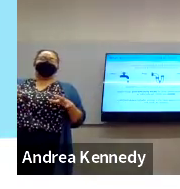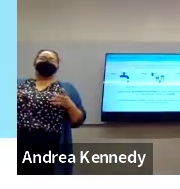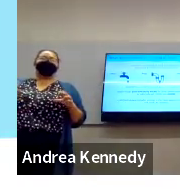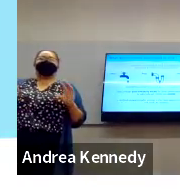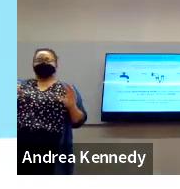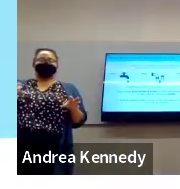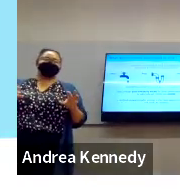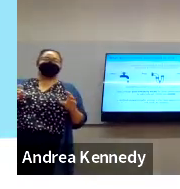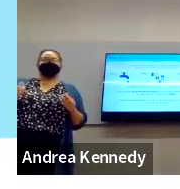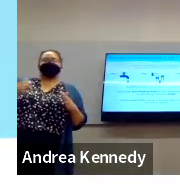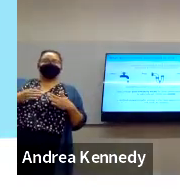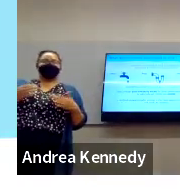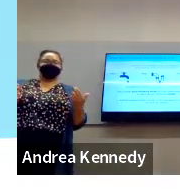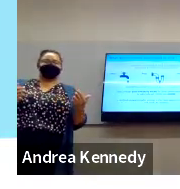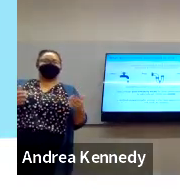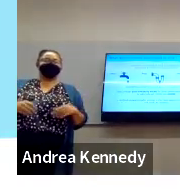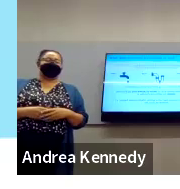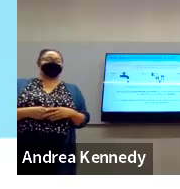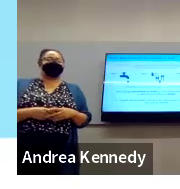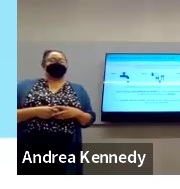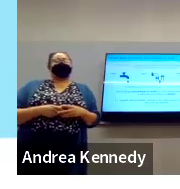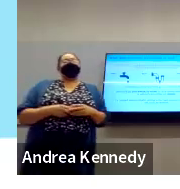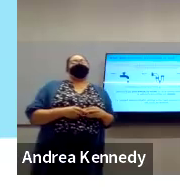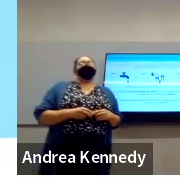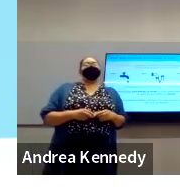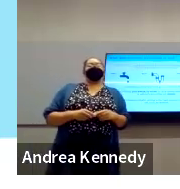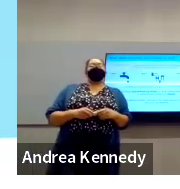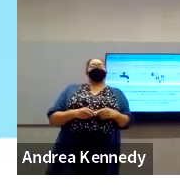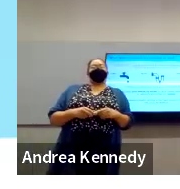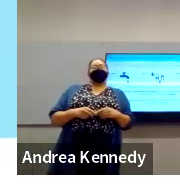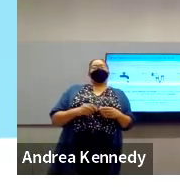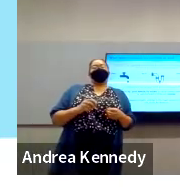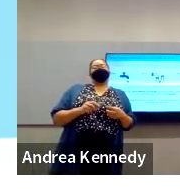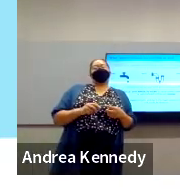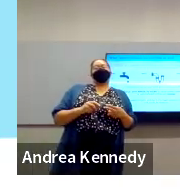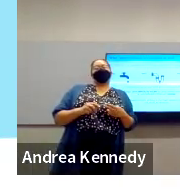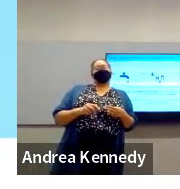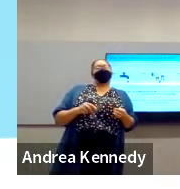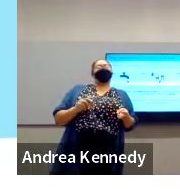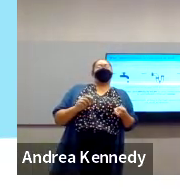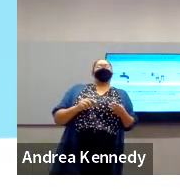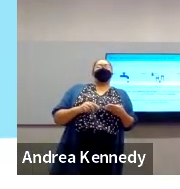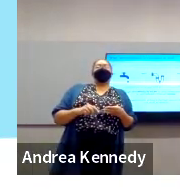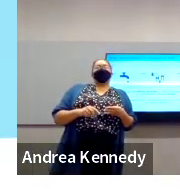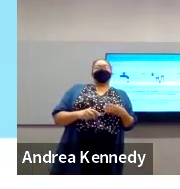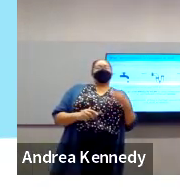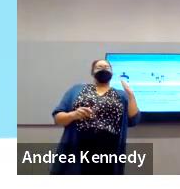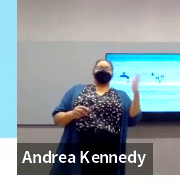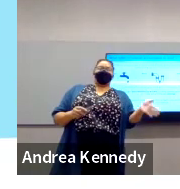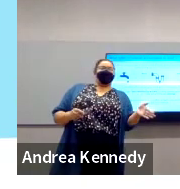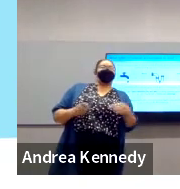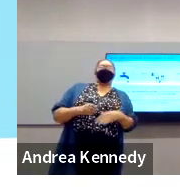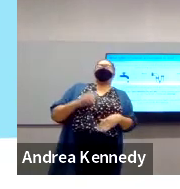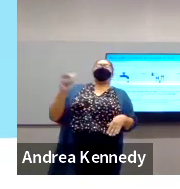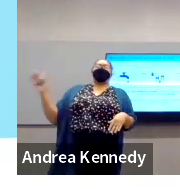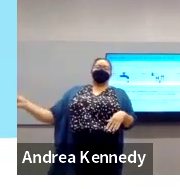it will be a shorter, sort of faster process. But for those of you who are paying water, sewer, or garbage